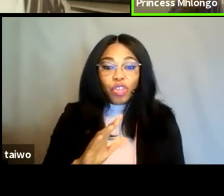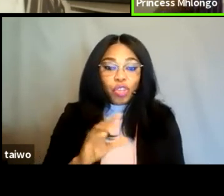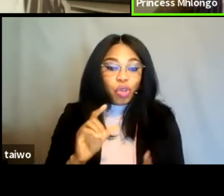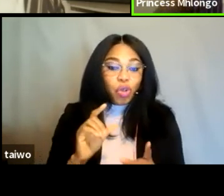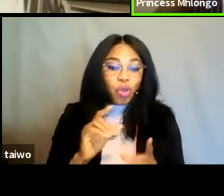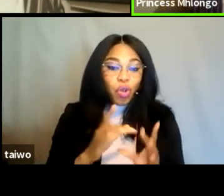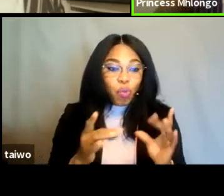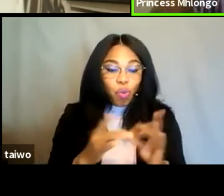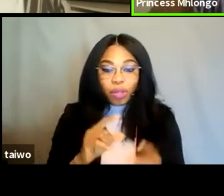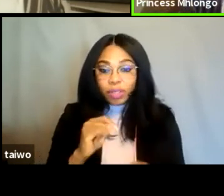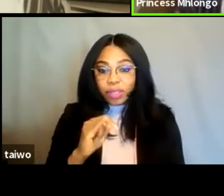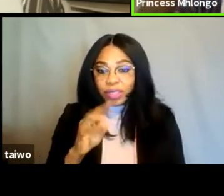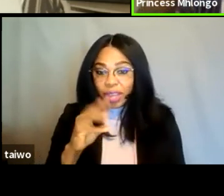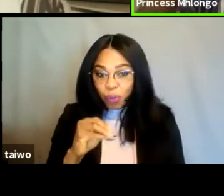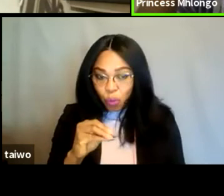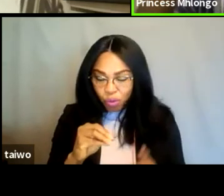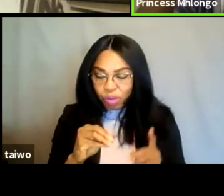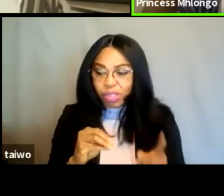are enough. I think